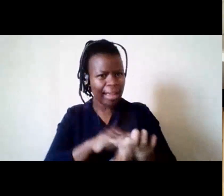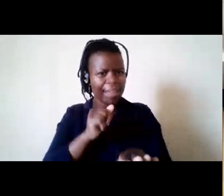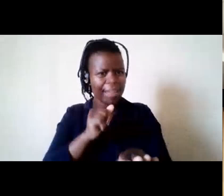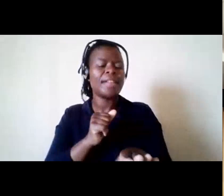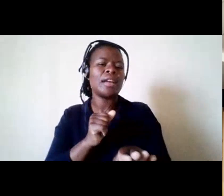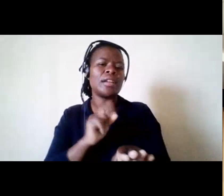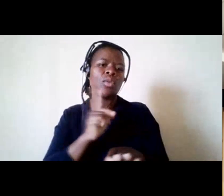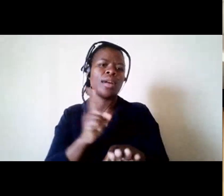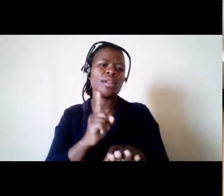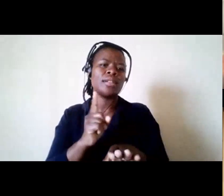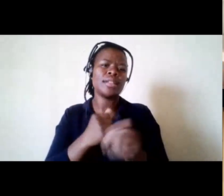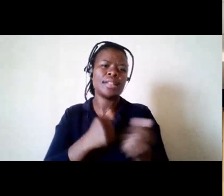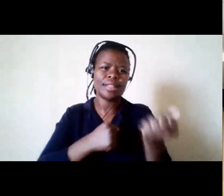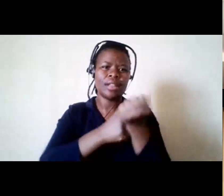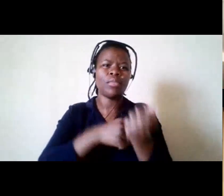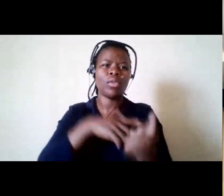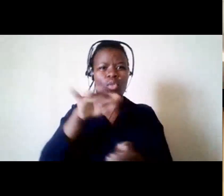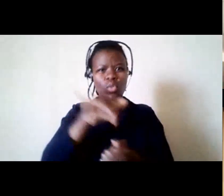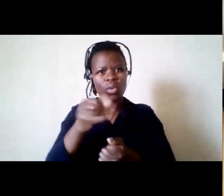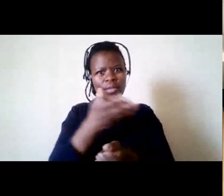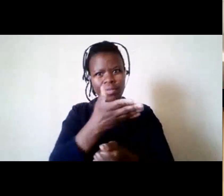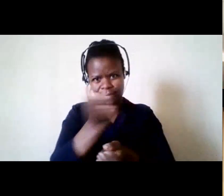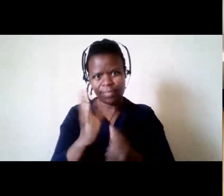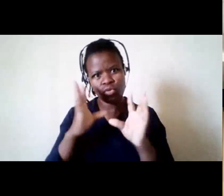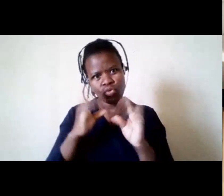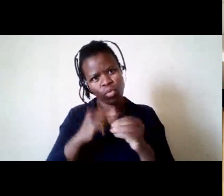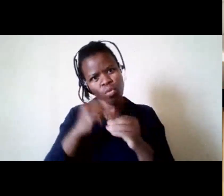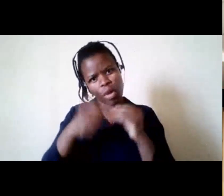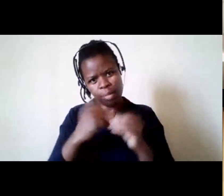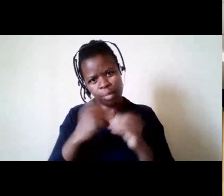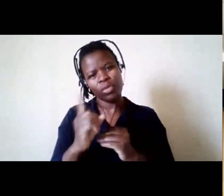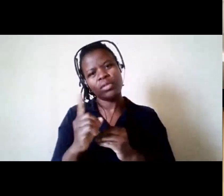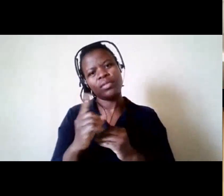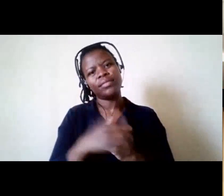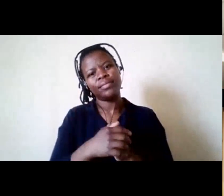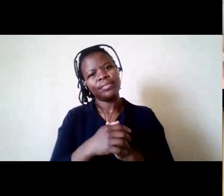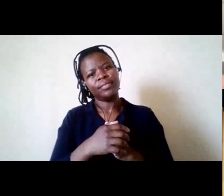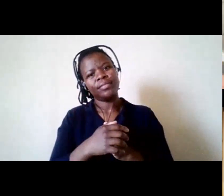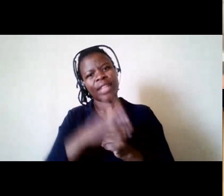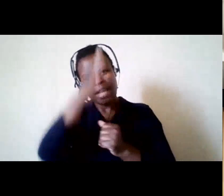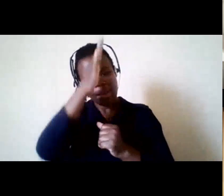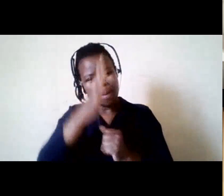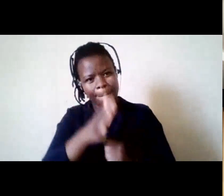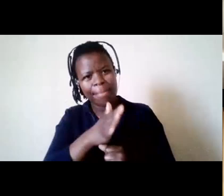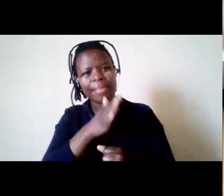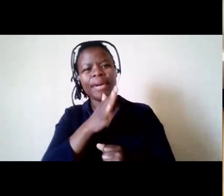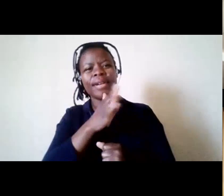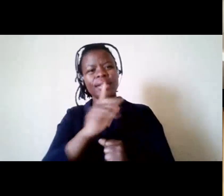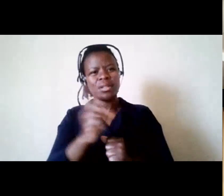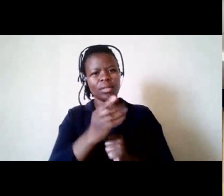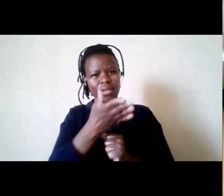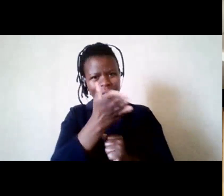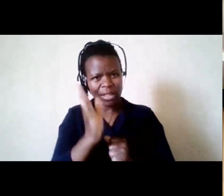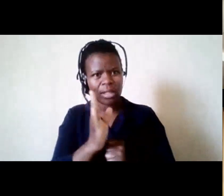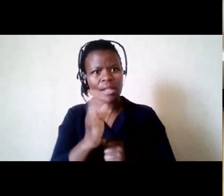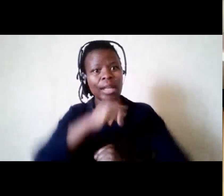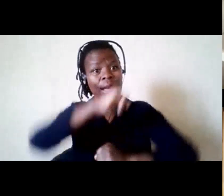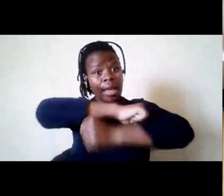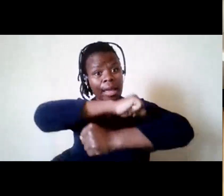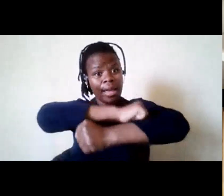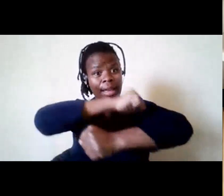which Chantal and Pearl were talking about, that is given to the parents, the parents of these learners